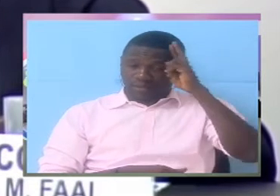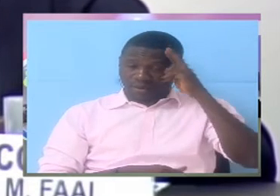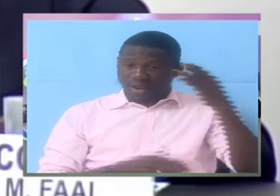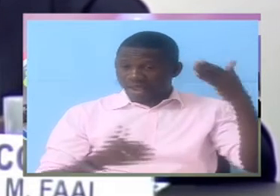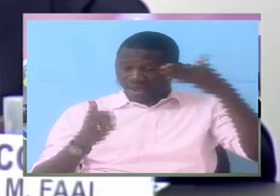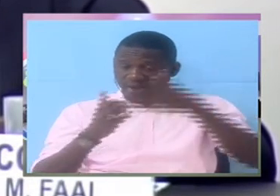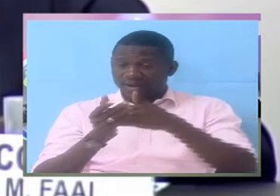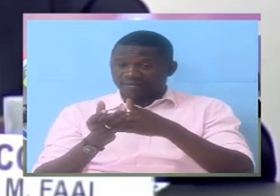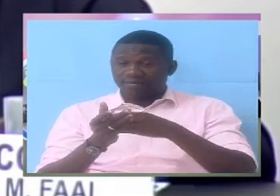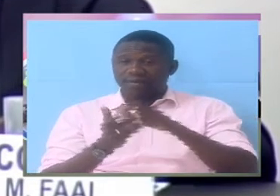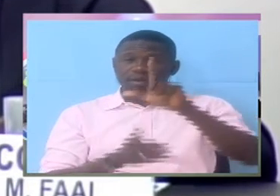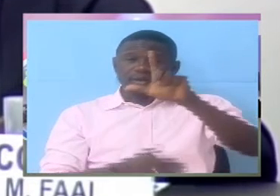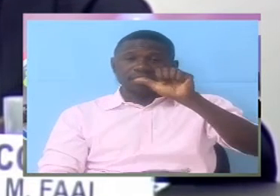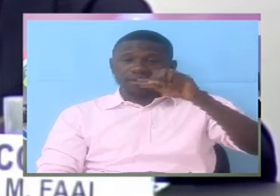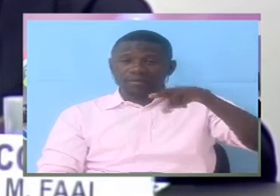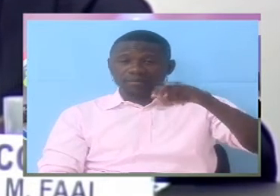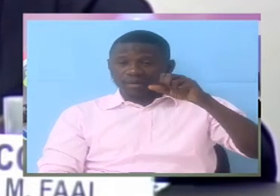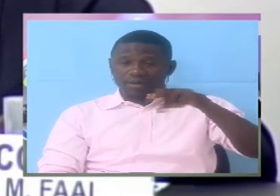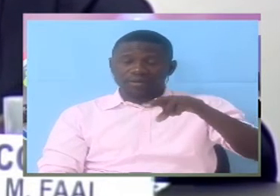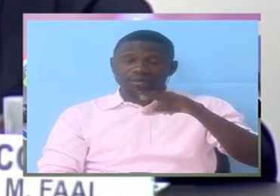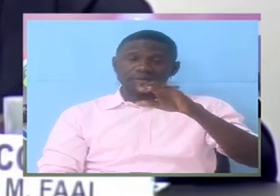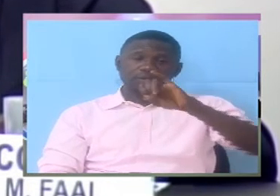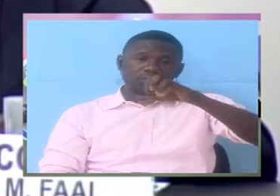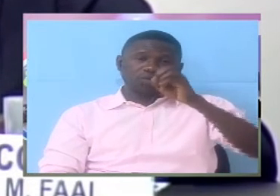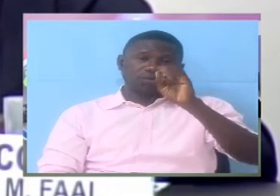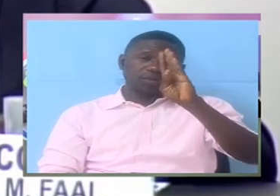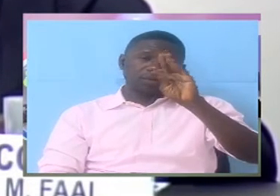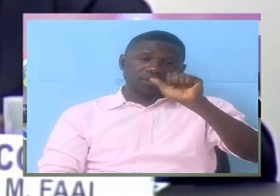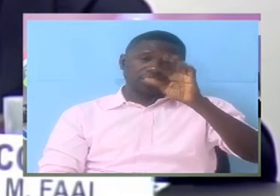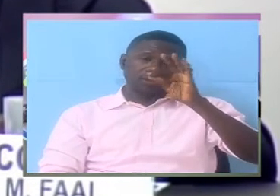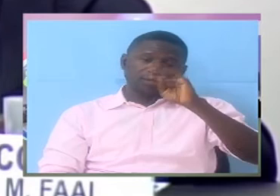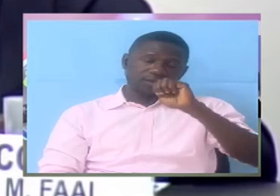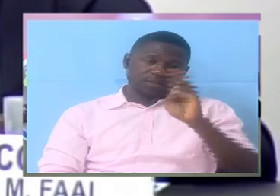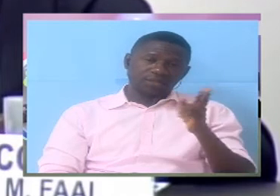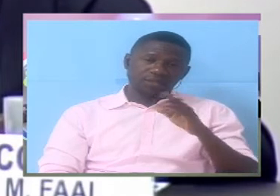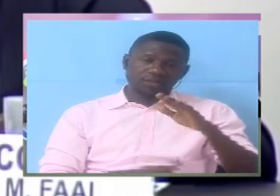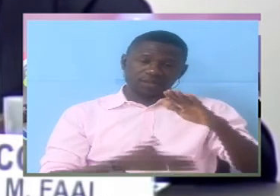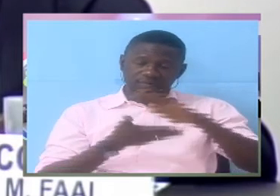aku afutara Lamin Jobate kita mude me ya bendu.